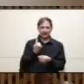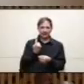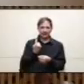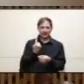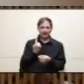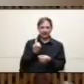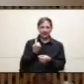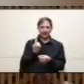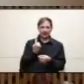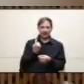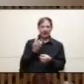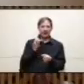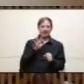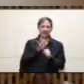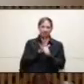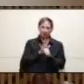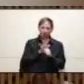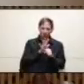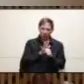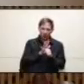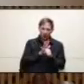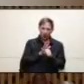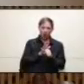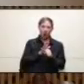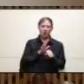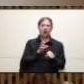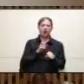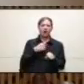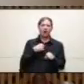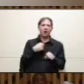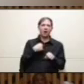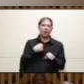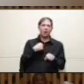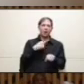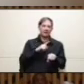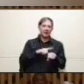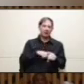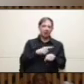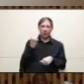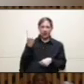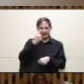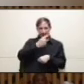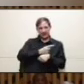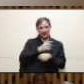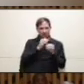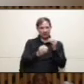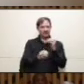where we have blockages and our turnaround time within a day, we do